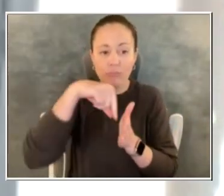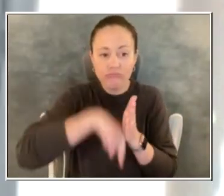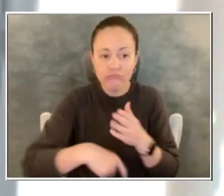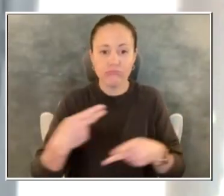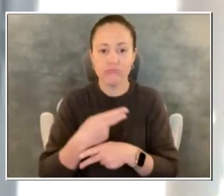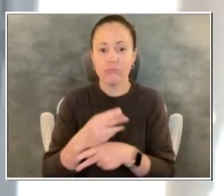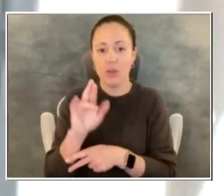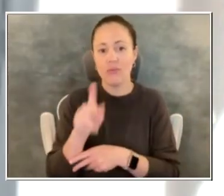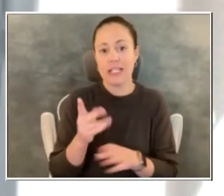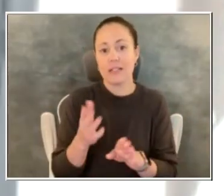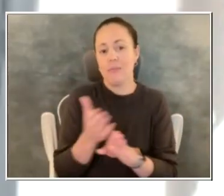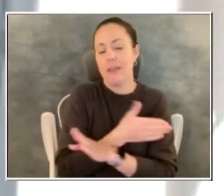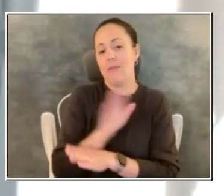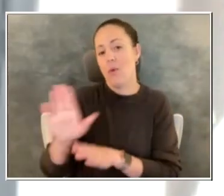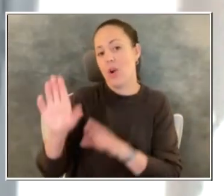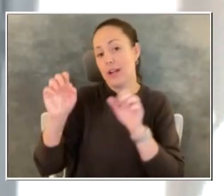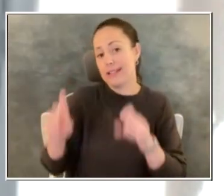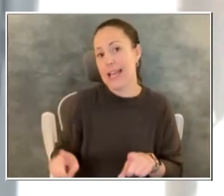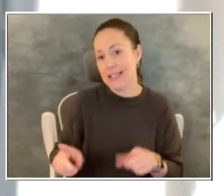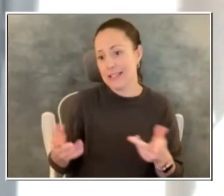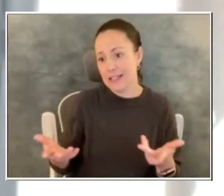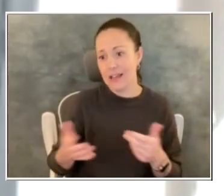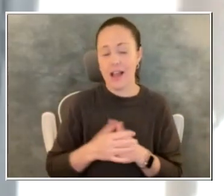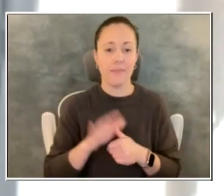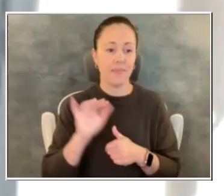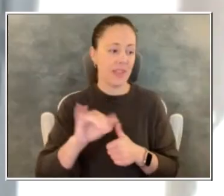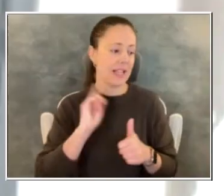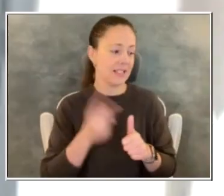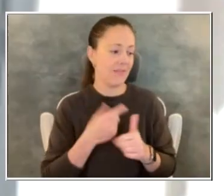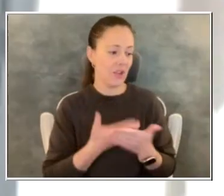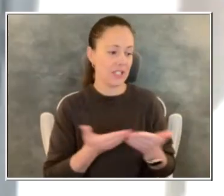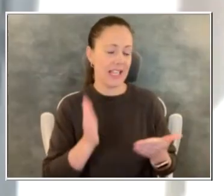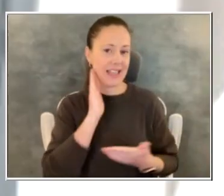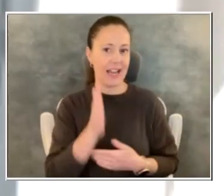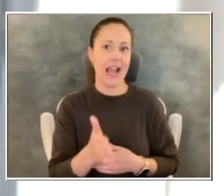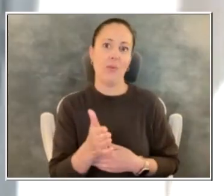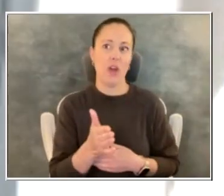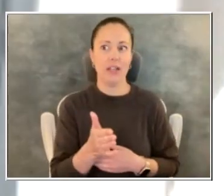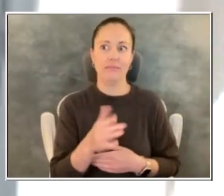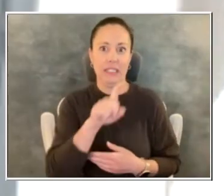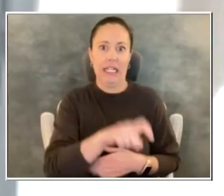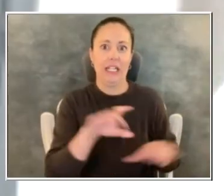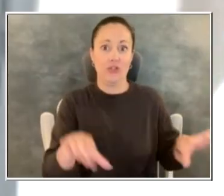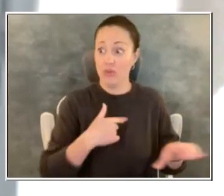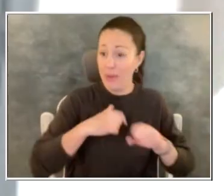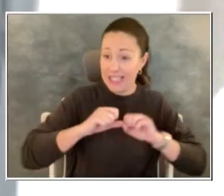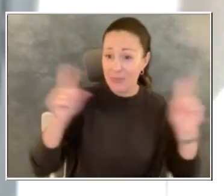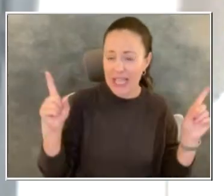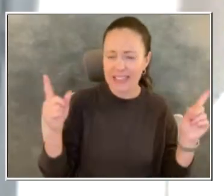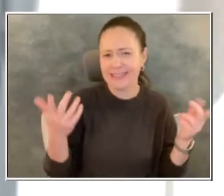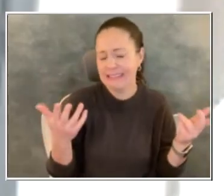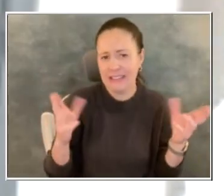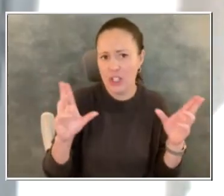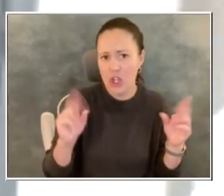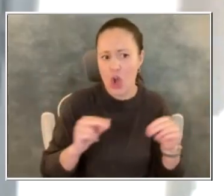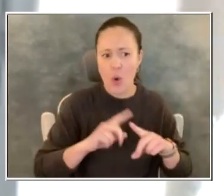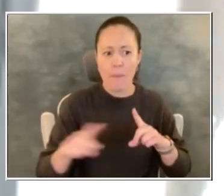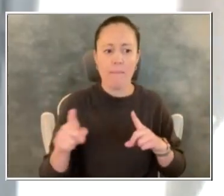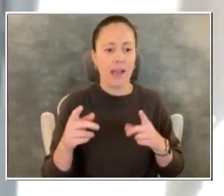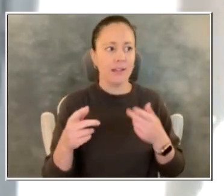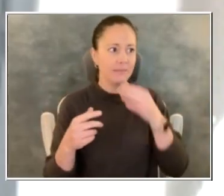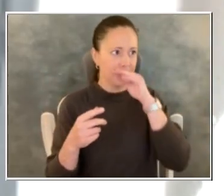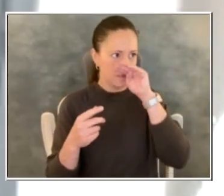she had the test, is the first thing that jumps. So am I surprised? No, but again, I think the story,